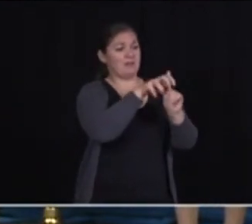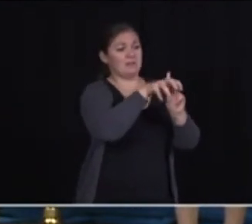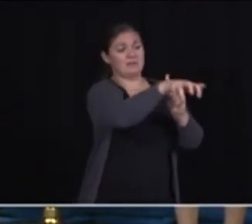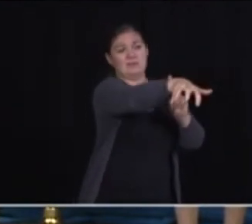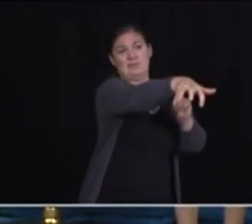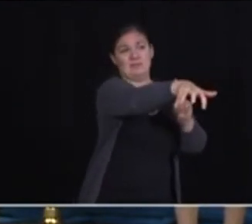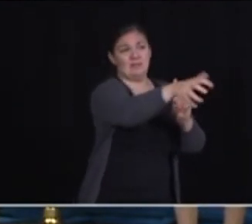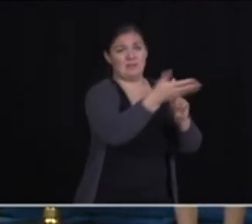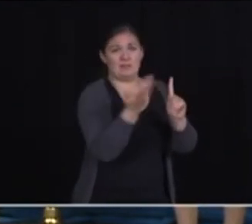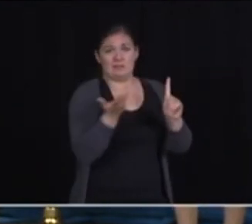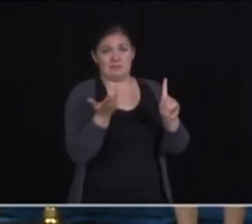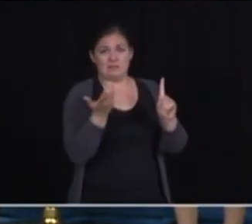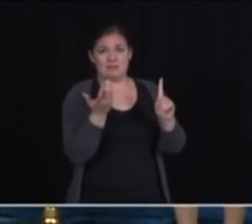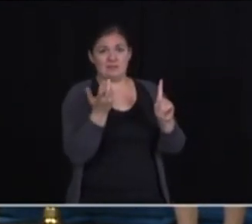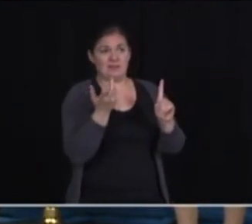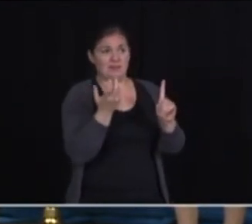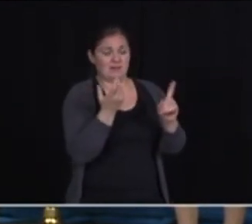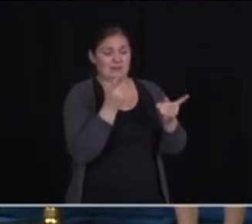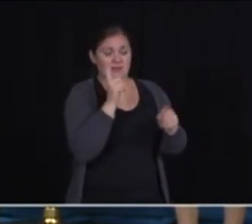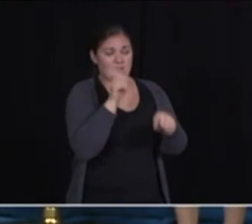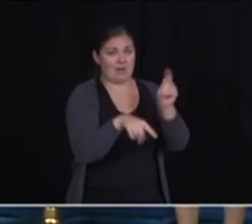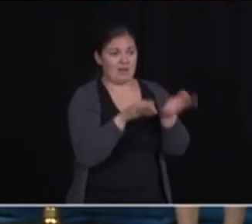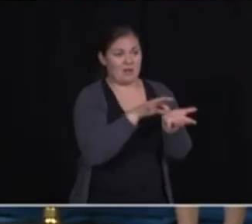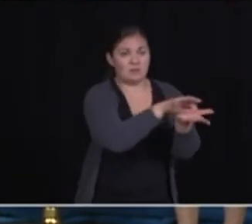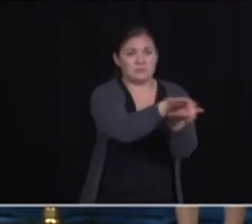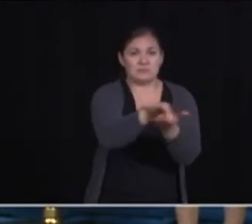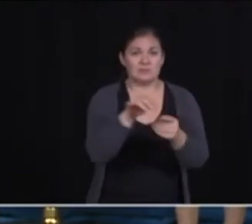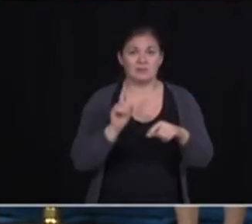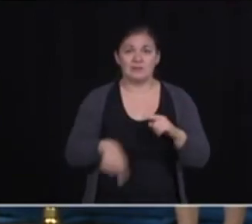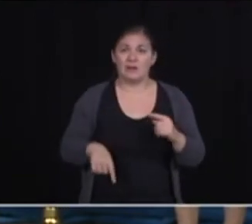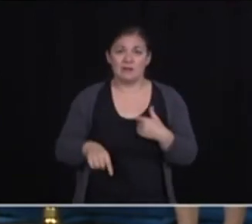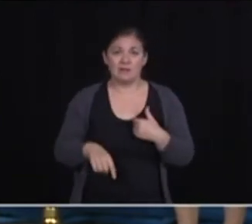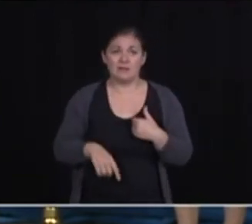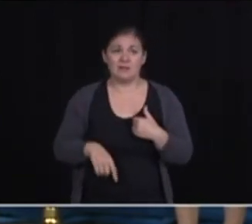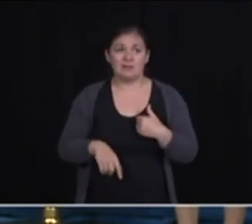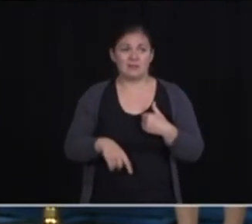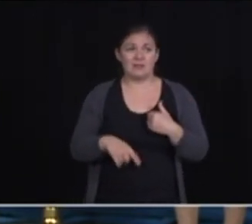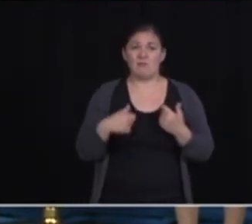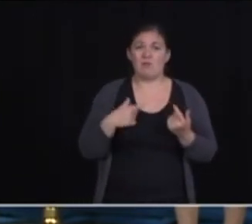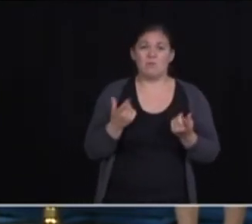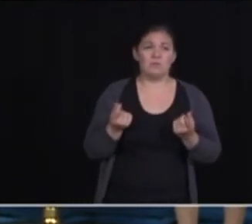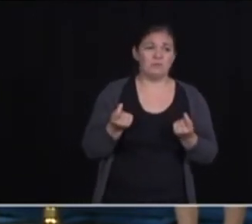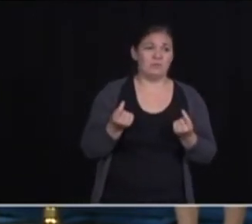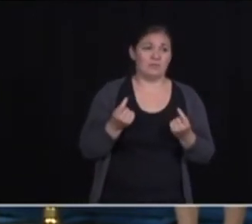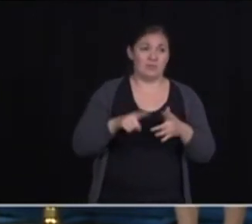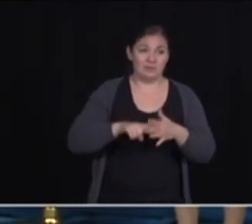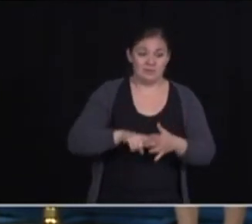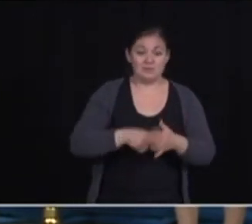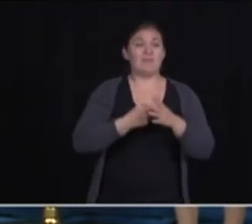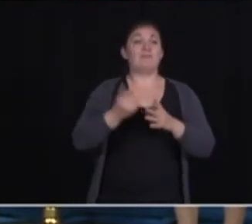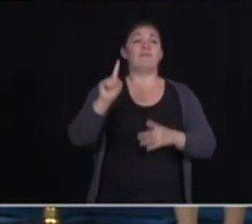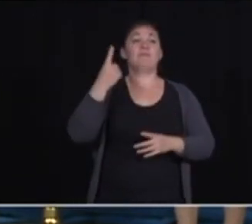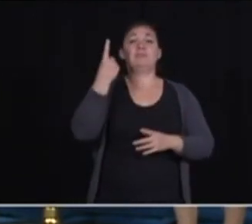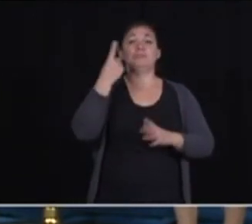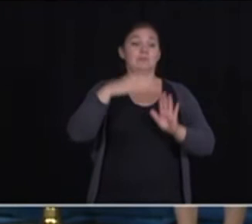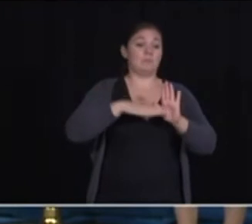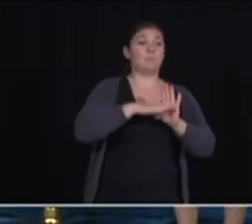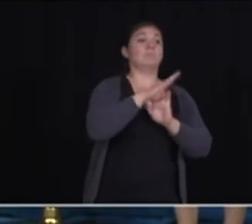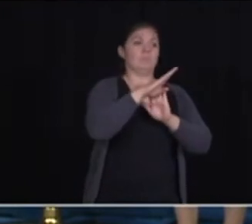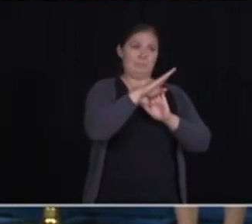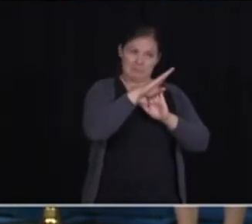supposed to do, and we did that during the first wave, people kept the distancing, they avoided contacts when we went out, essential things,